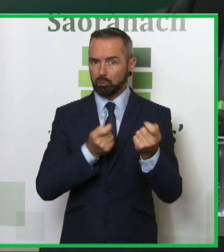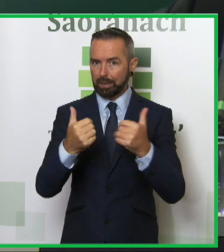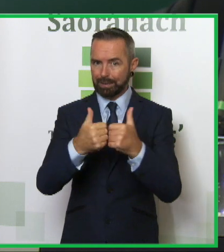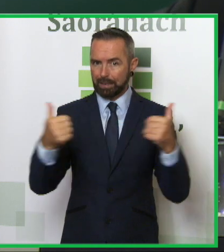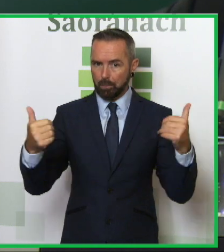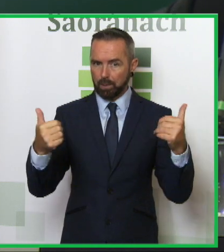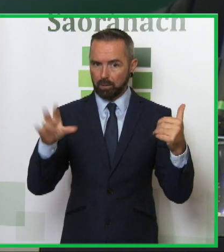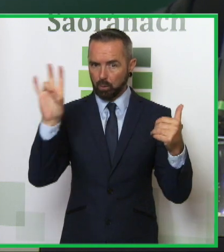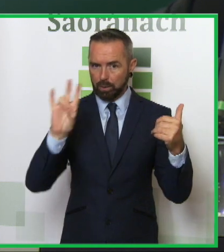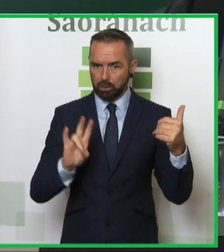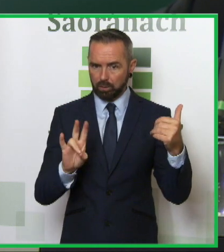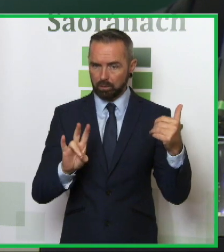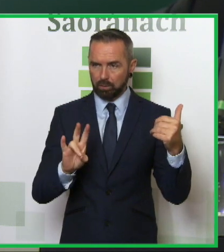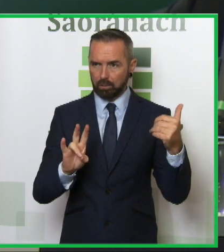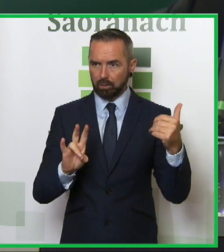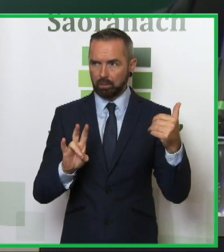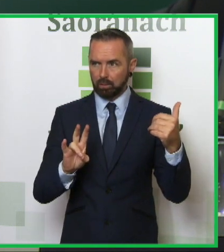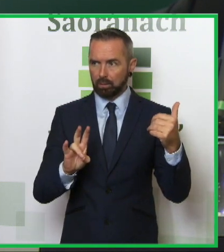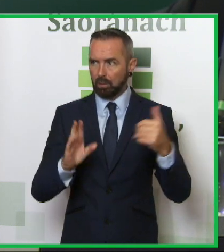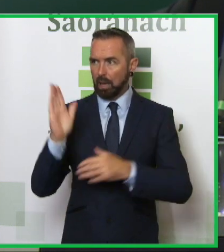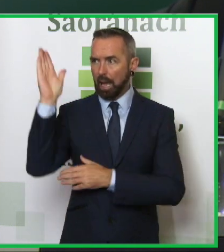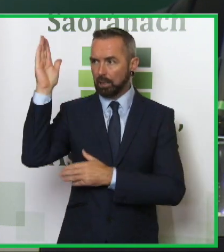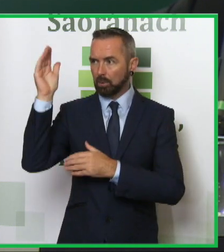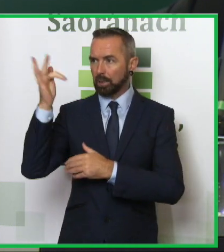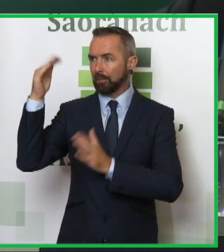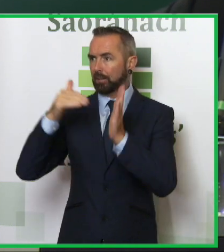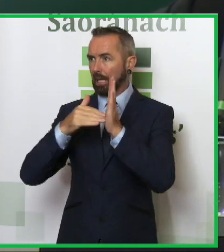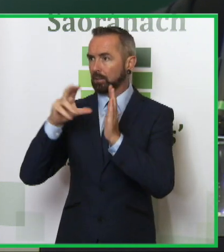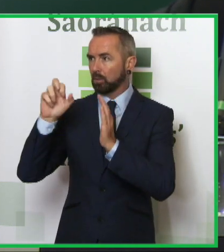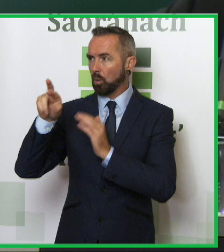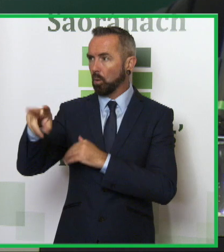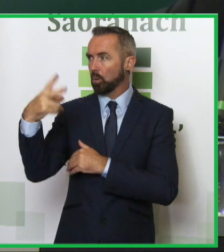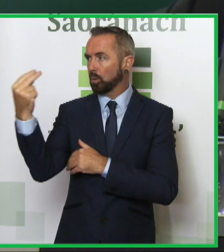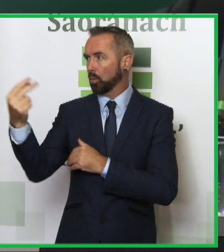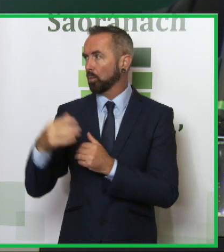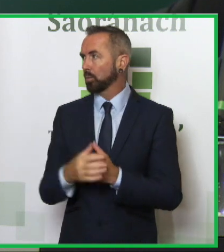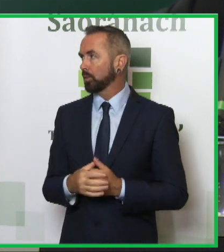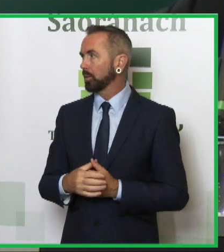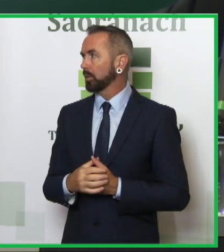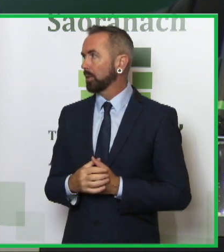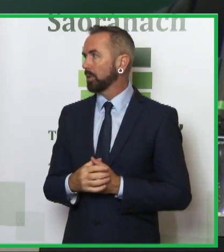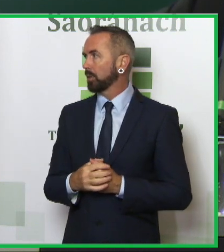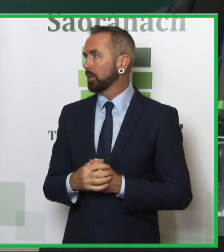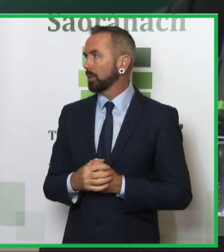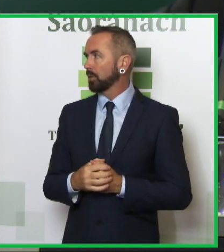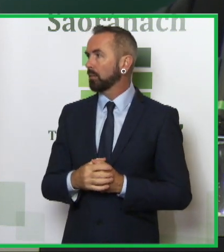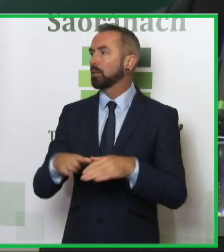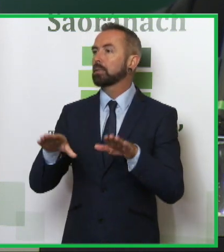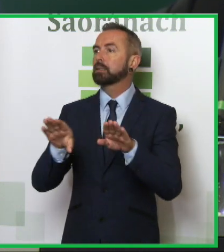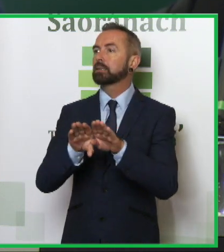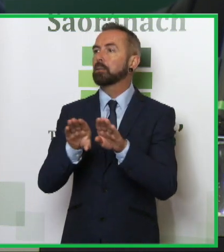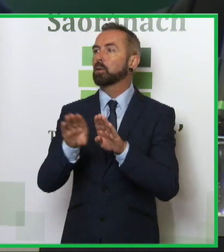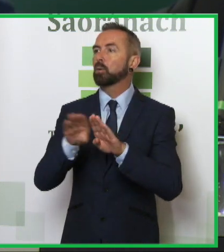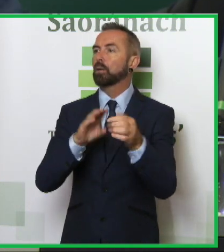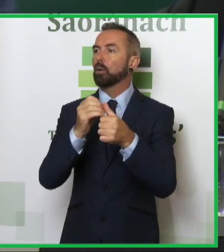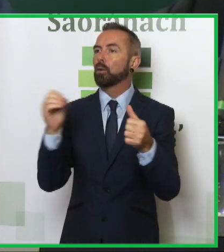separate ballot question? And a simple show of hands will give us a sense of whether or not the room believes that. And similarly with other drugs